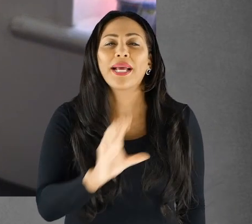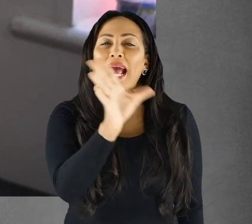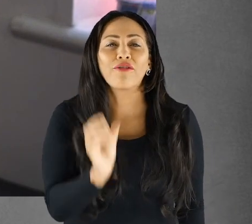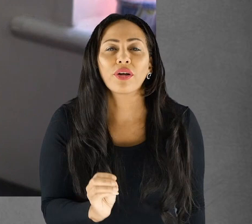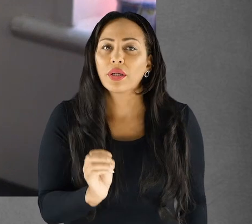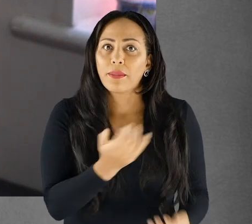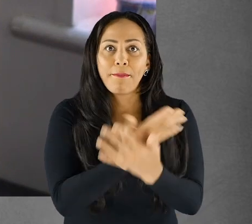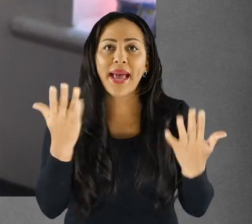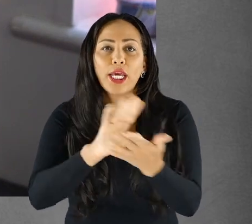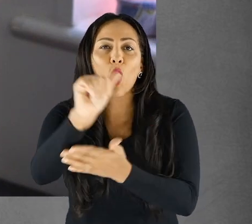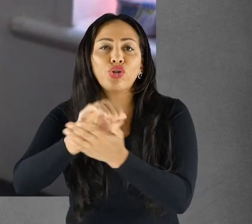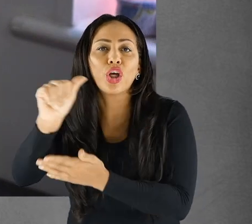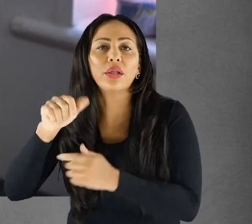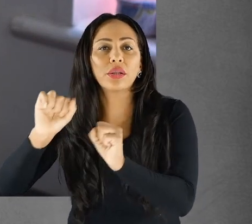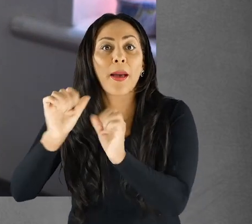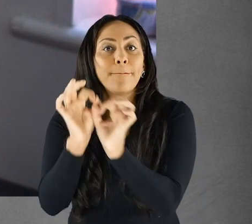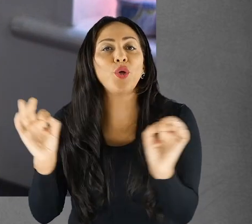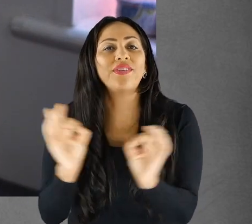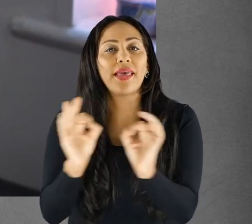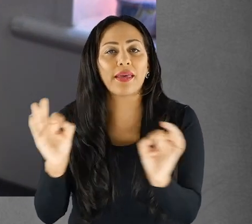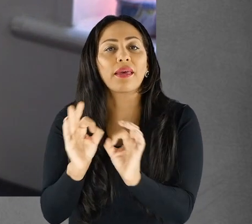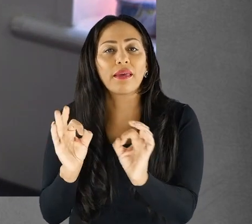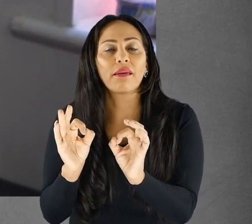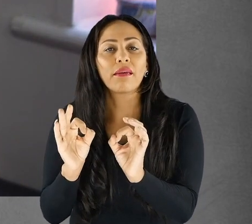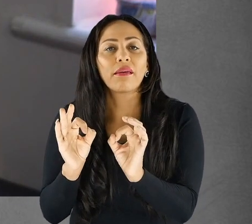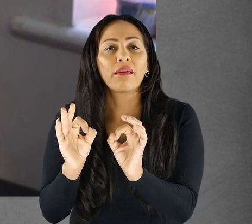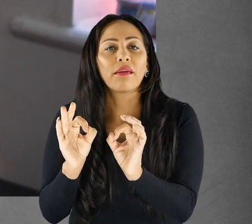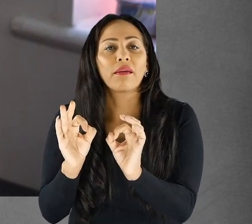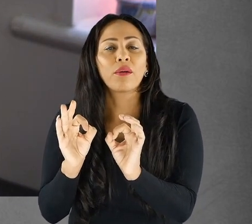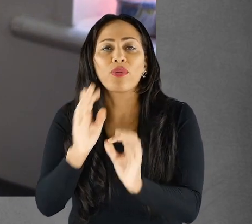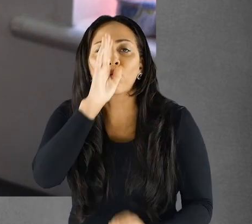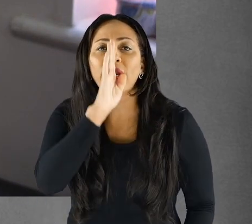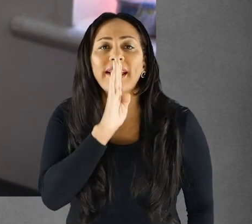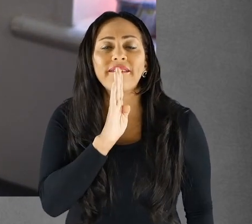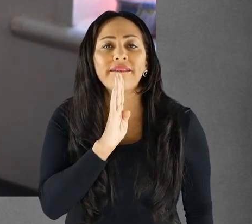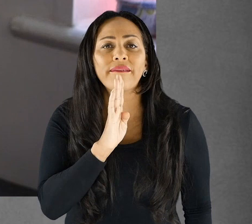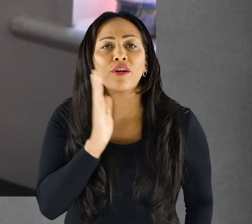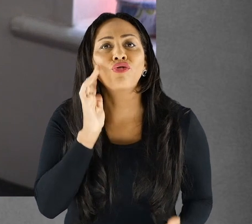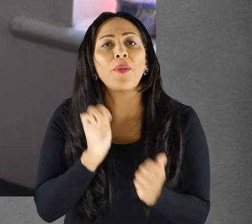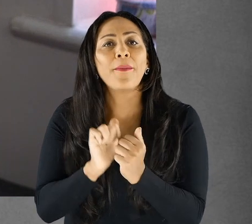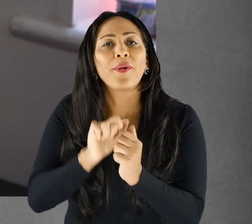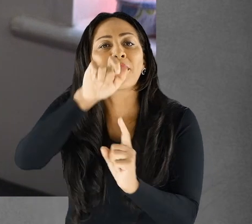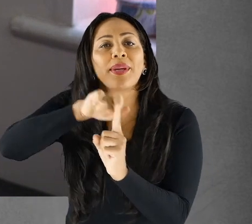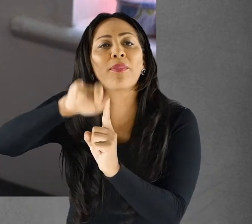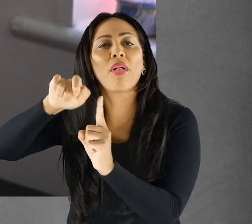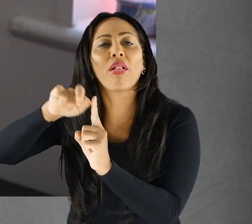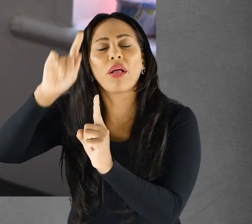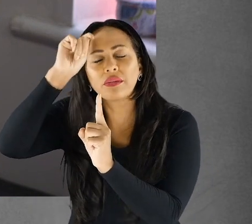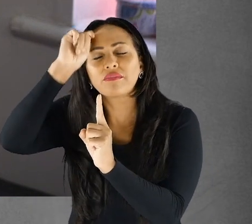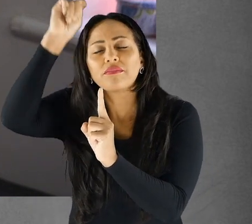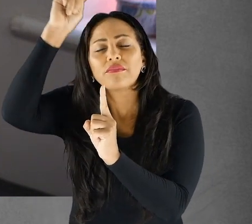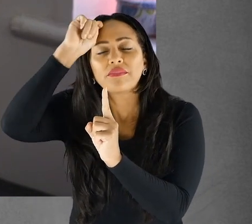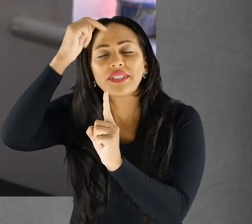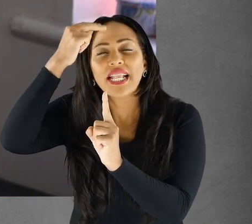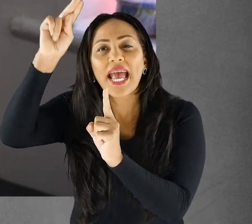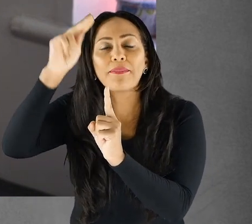sometimes what I love about Caribbean, African and many cultures, music comes into it with grief